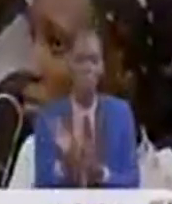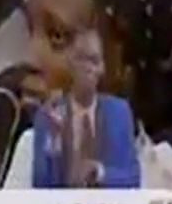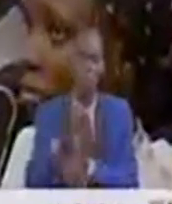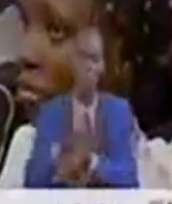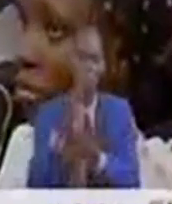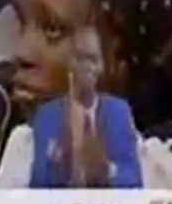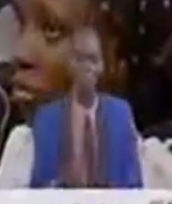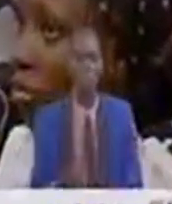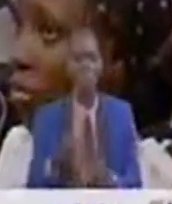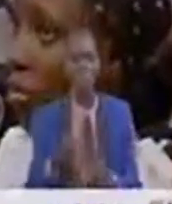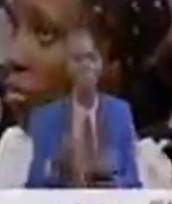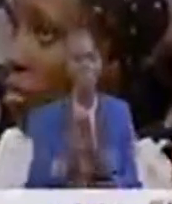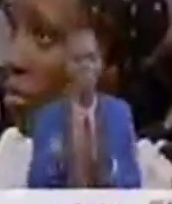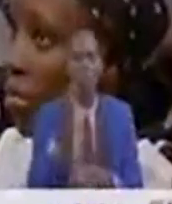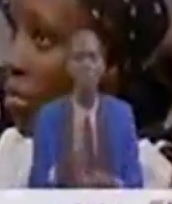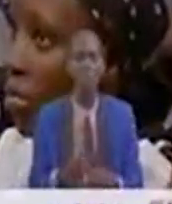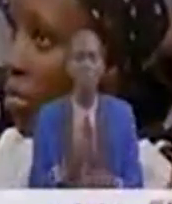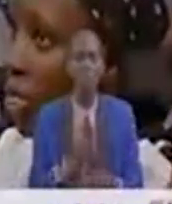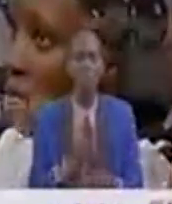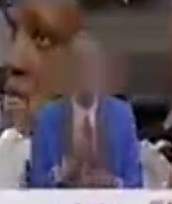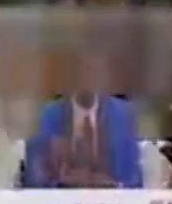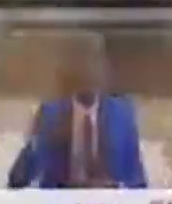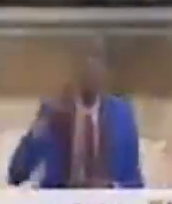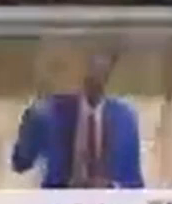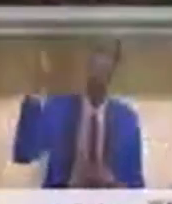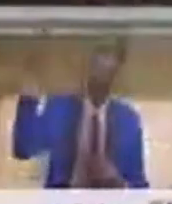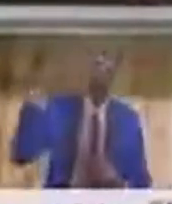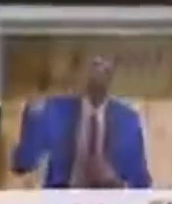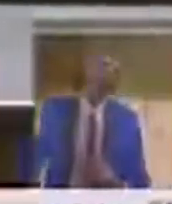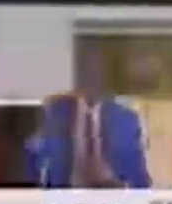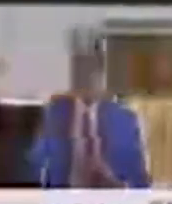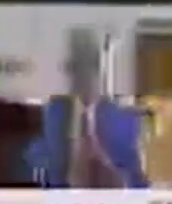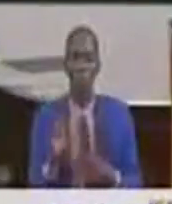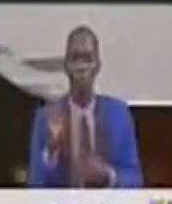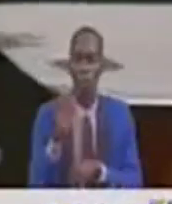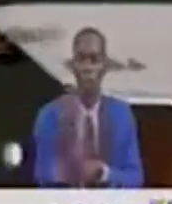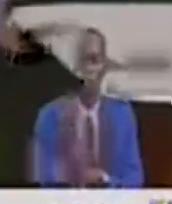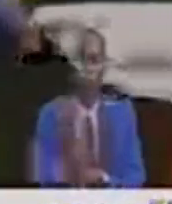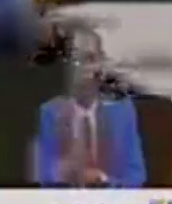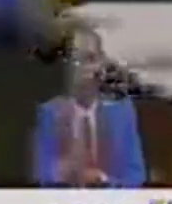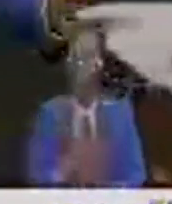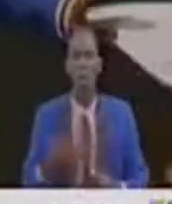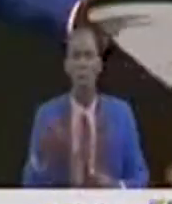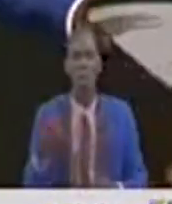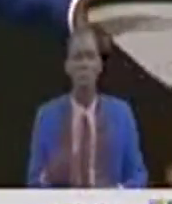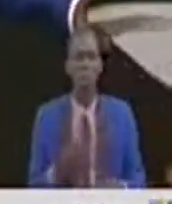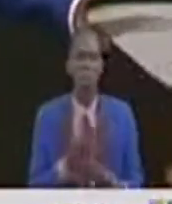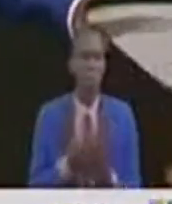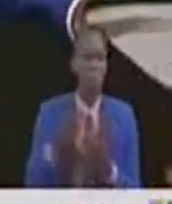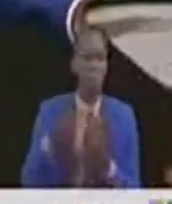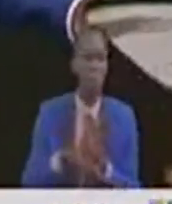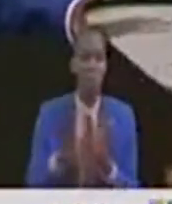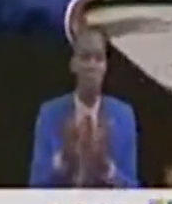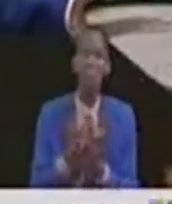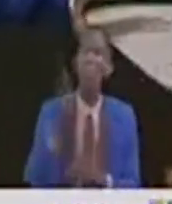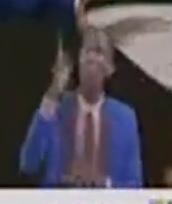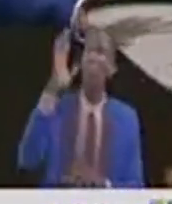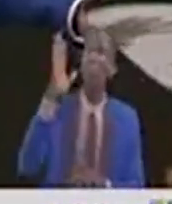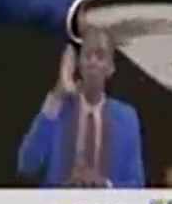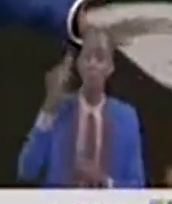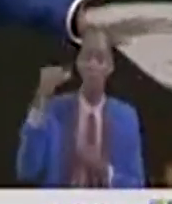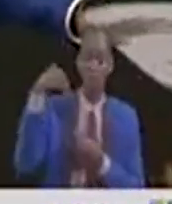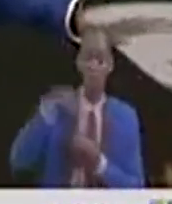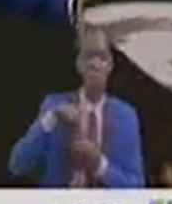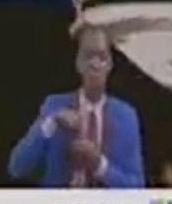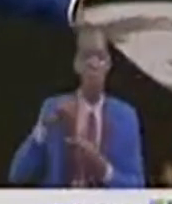Jesus' name. And the grace to overcome, and the godliness that God will plant in your heart, so